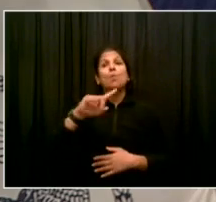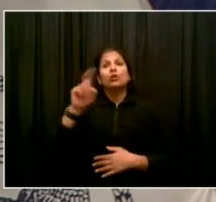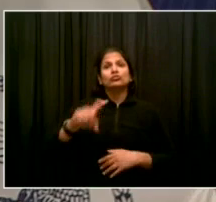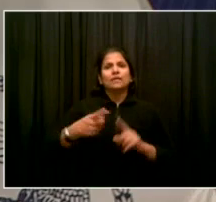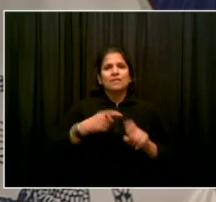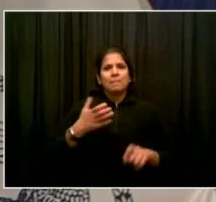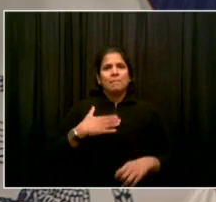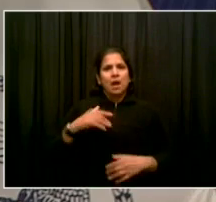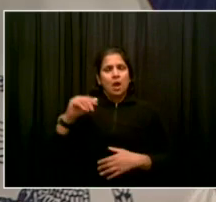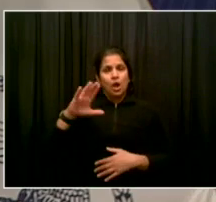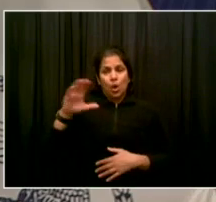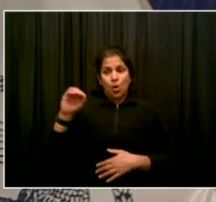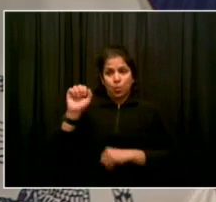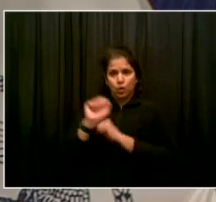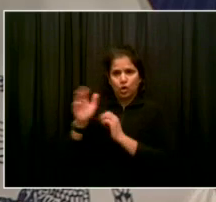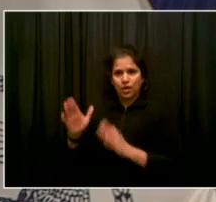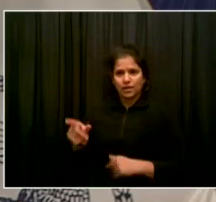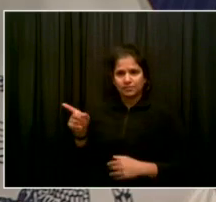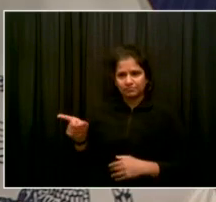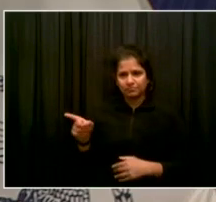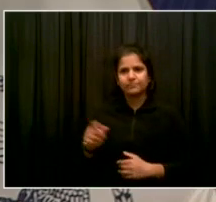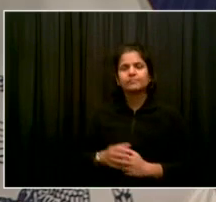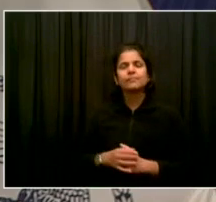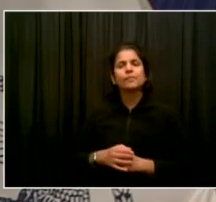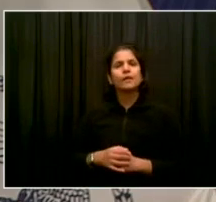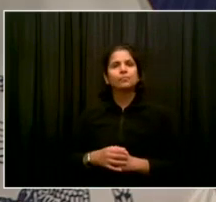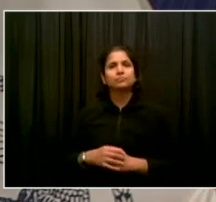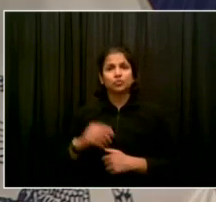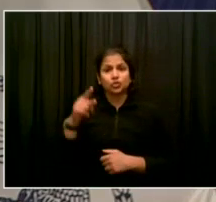can you and the health leaders on